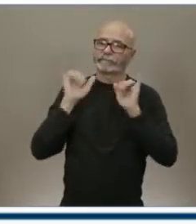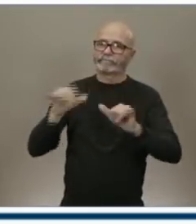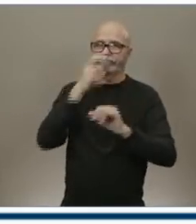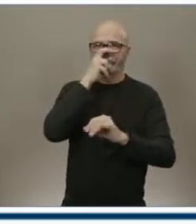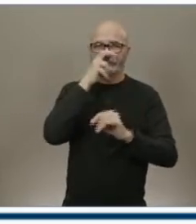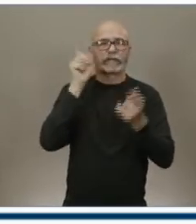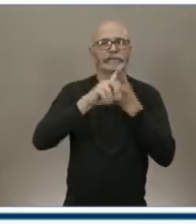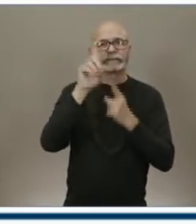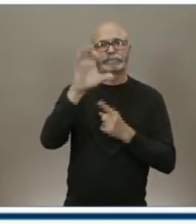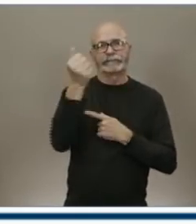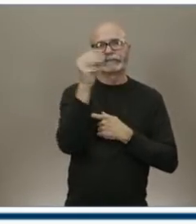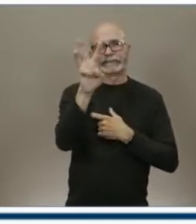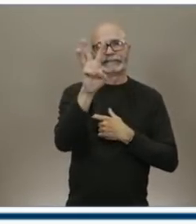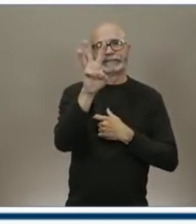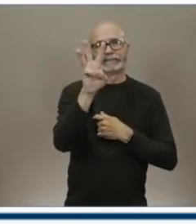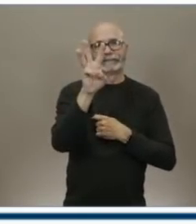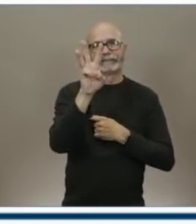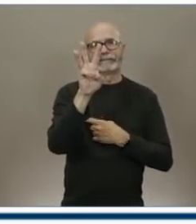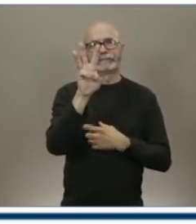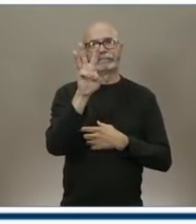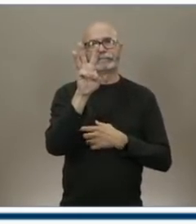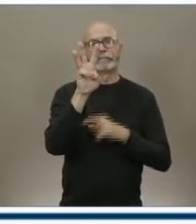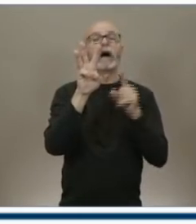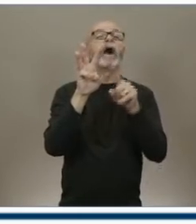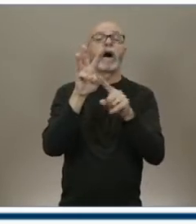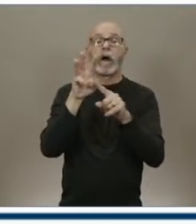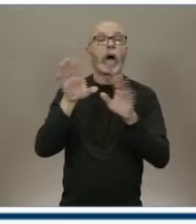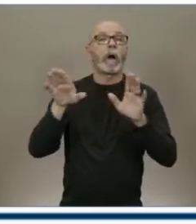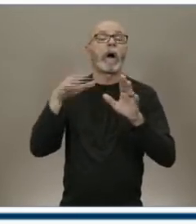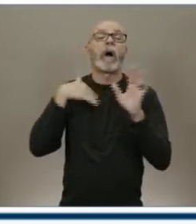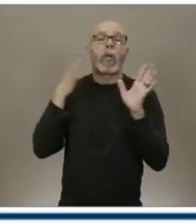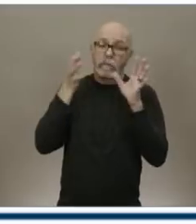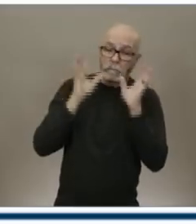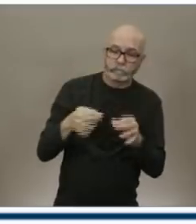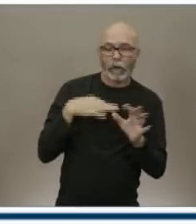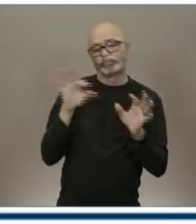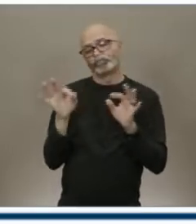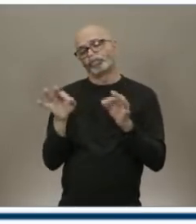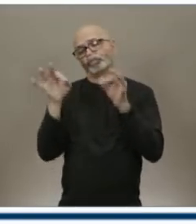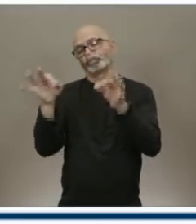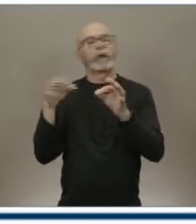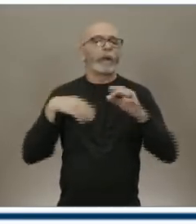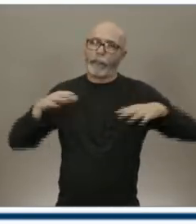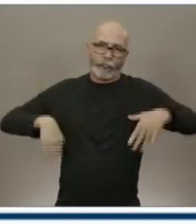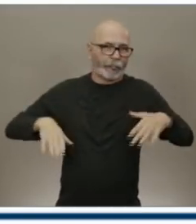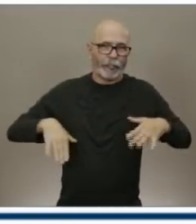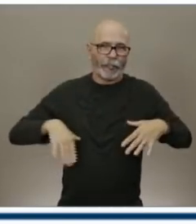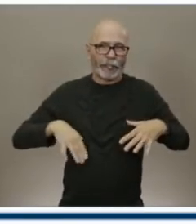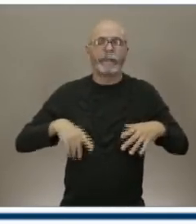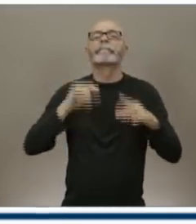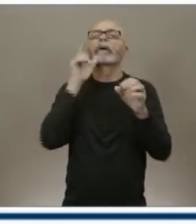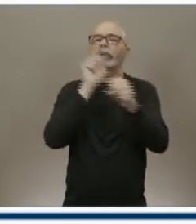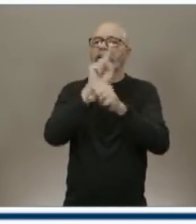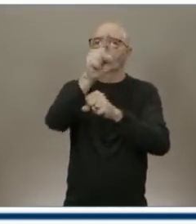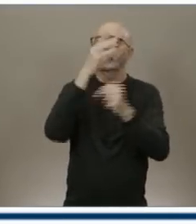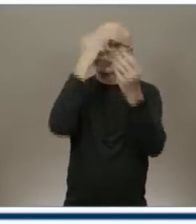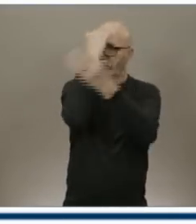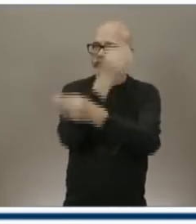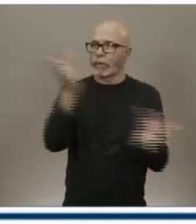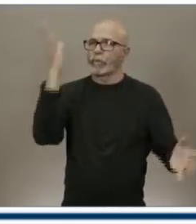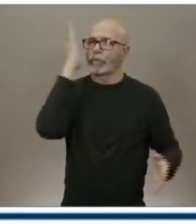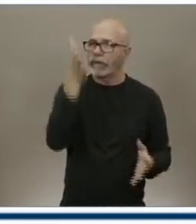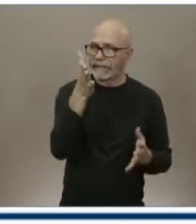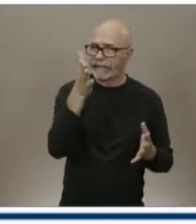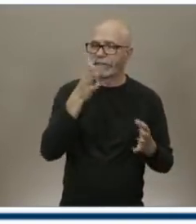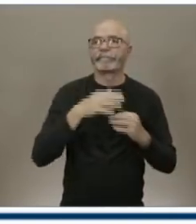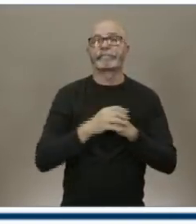any decisions yet about extending those restrictions, though, as the Premier said, those will come next week. But I can say that when we do